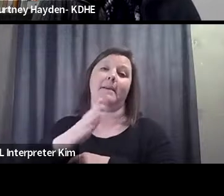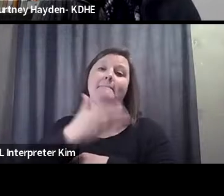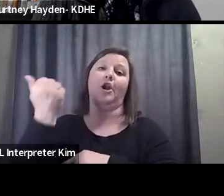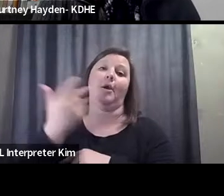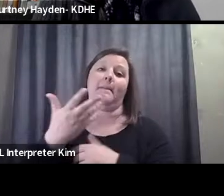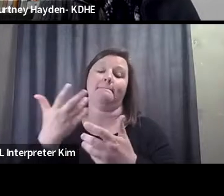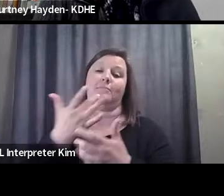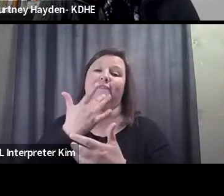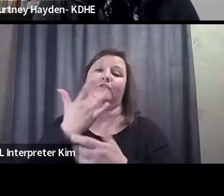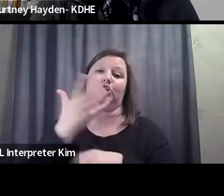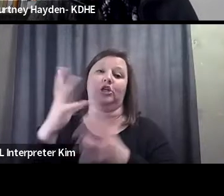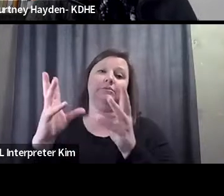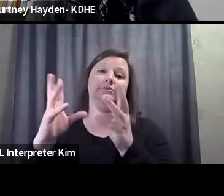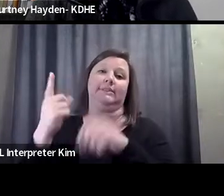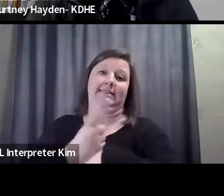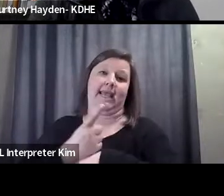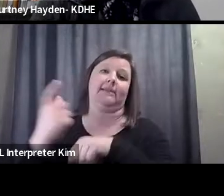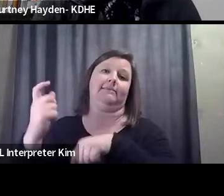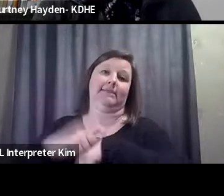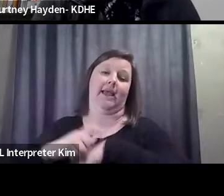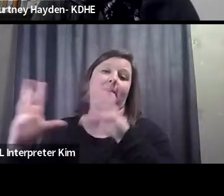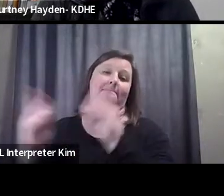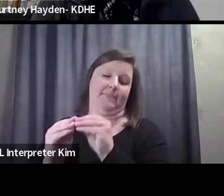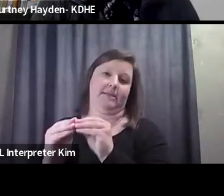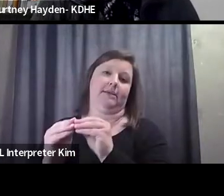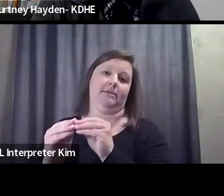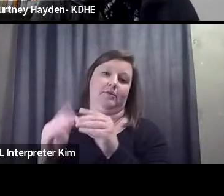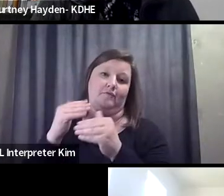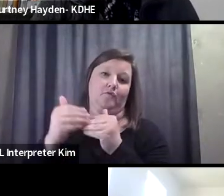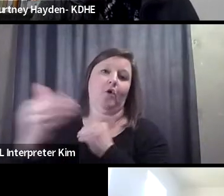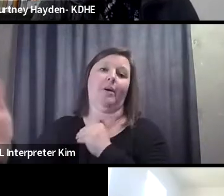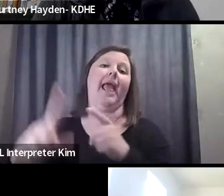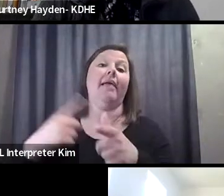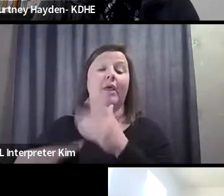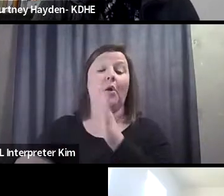times are going forward. And once we know that, we'll send out an invite for July. So hope to